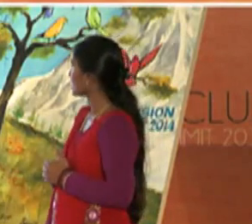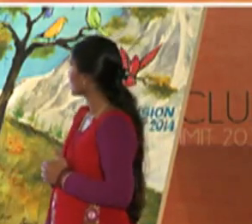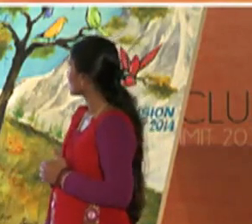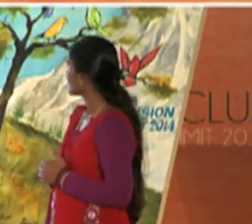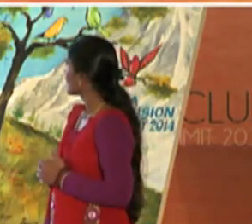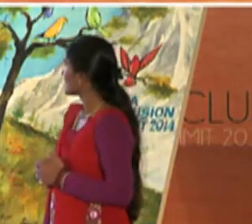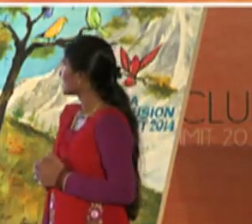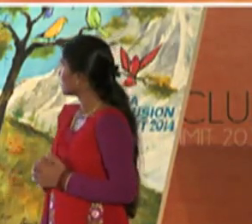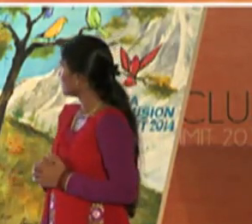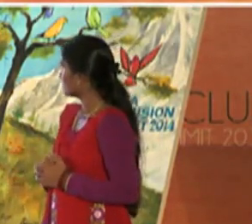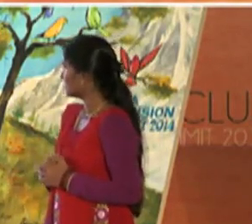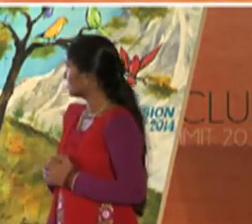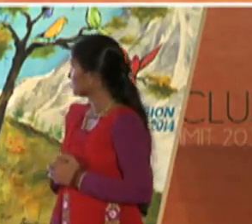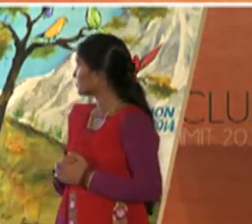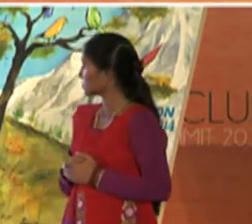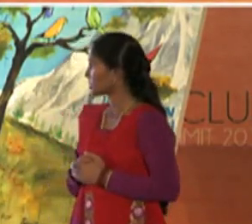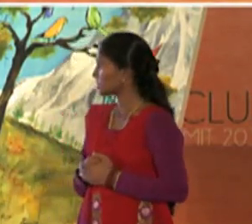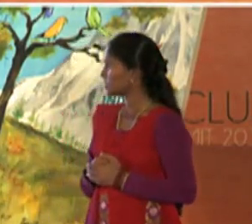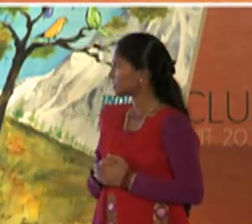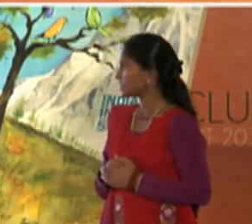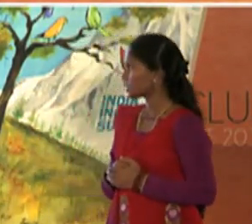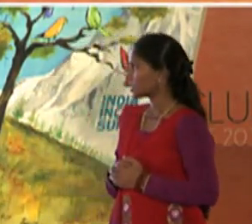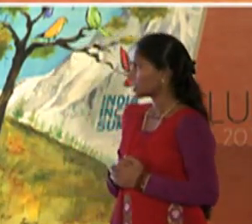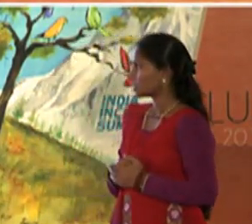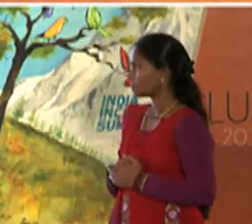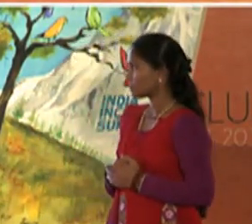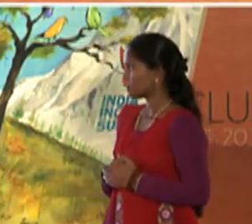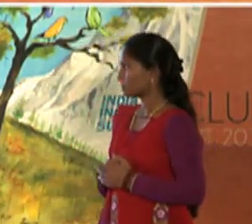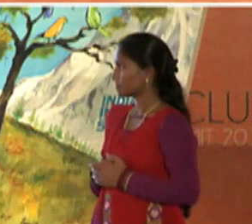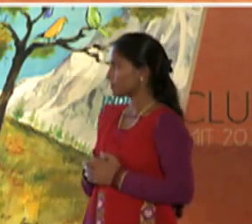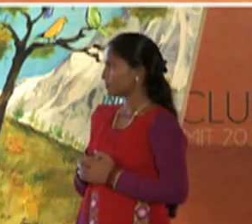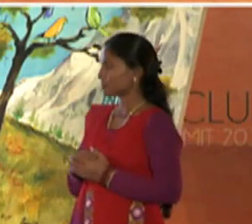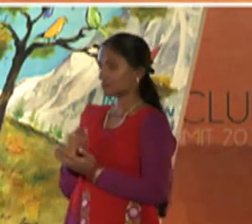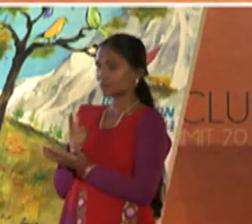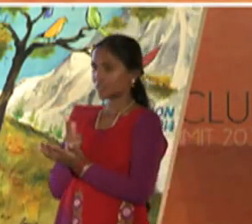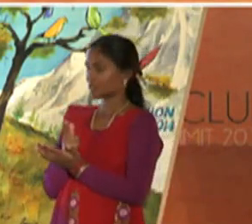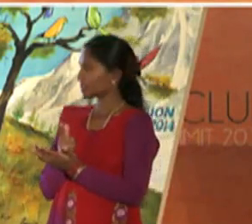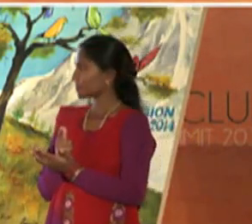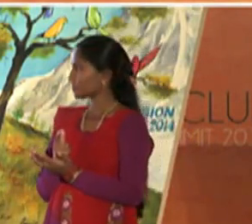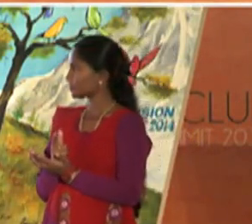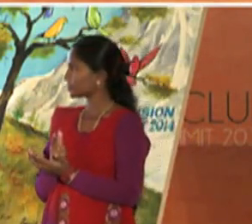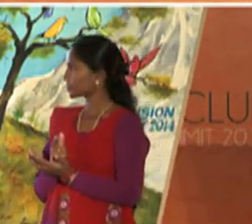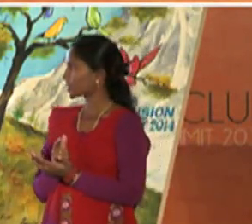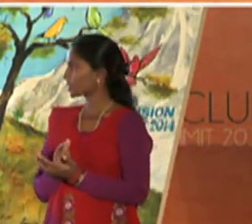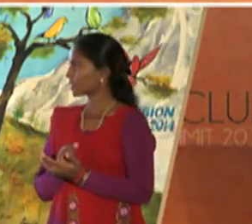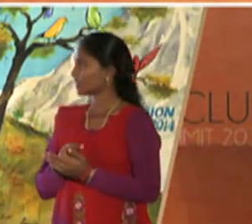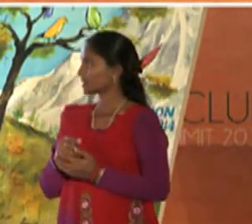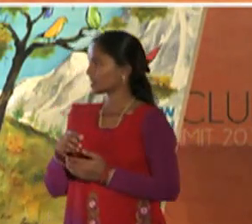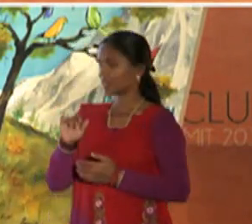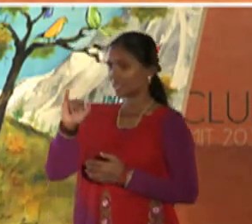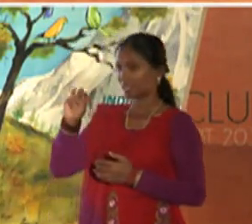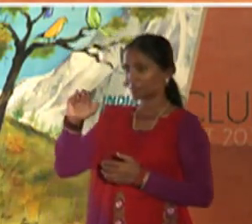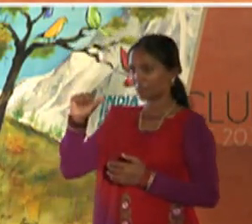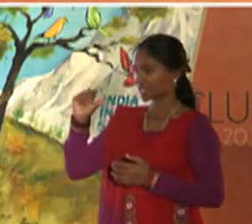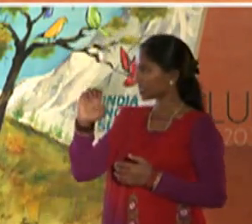what happened, so this is part of our shoot. But the true story is that the images of